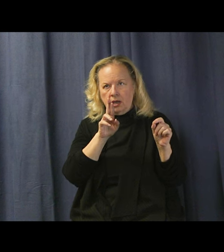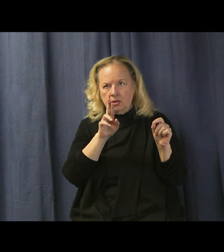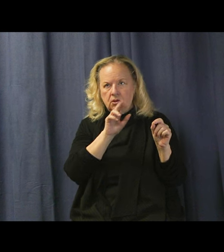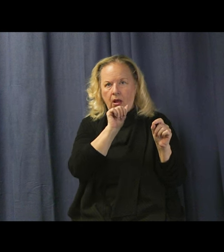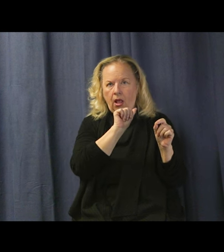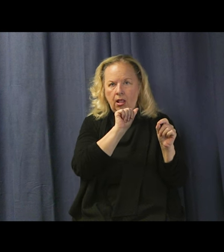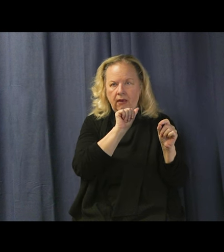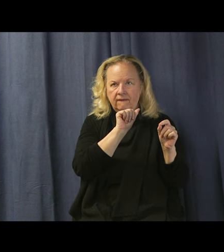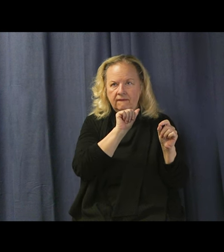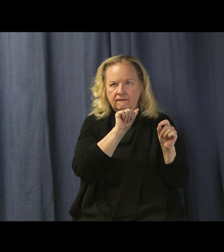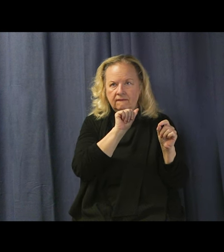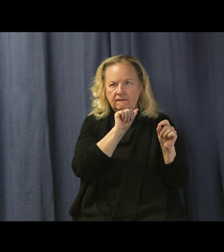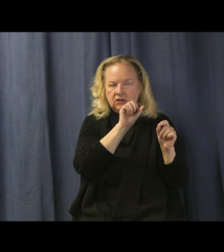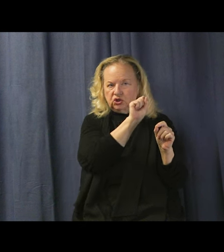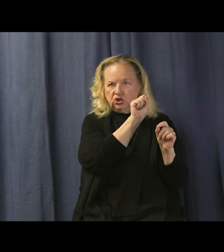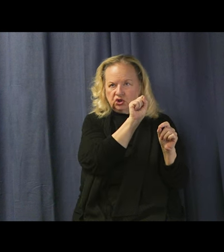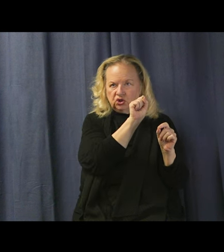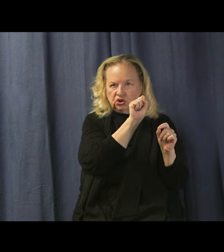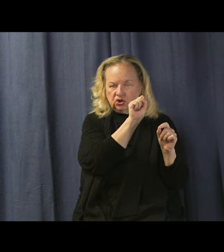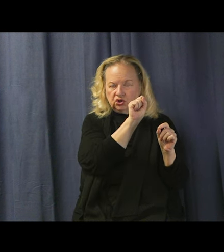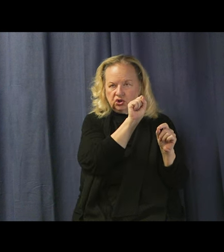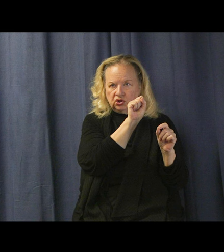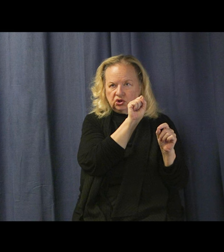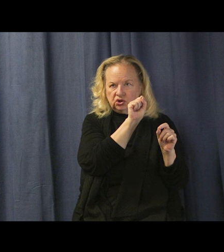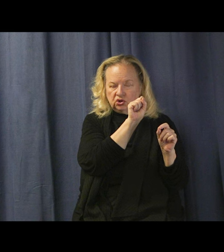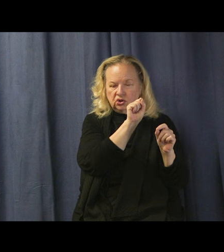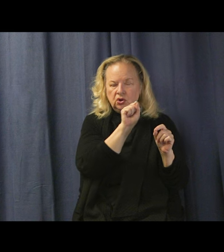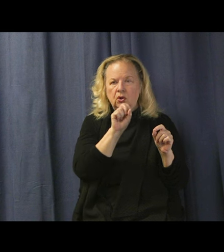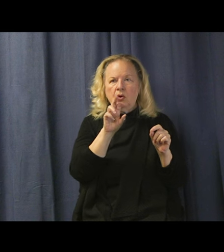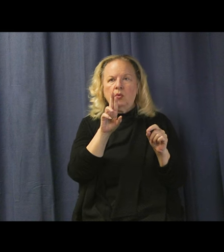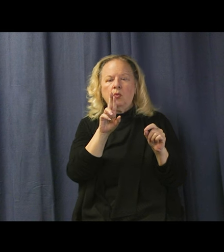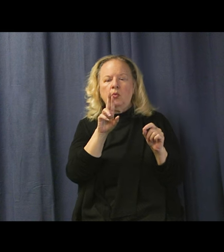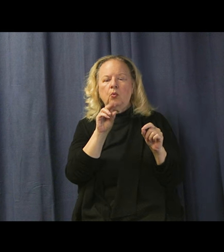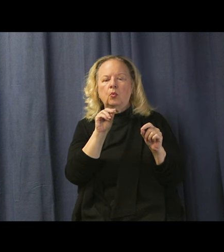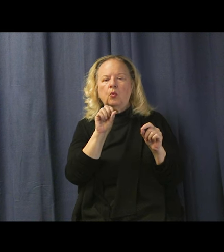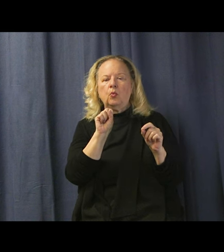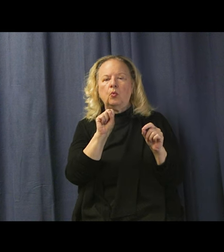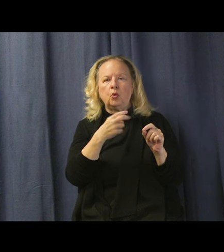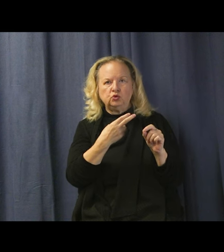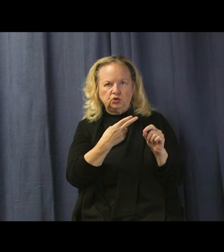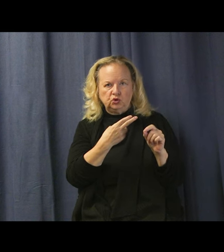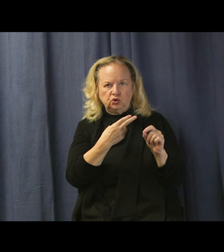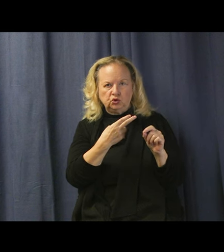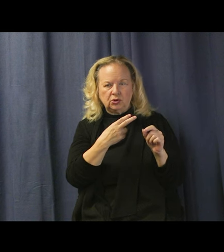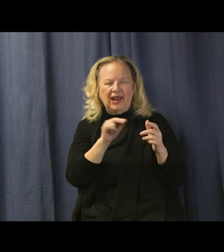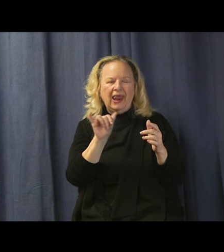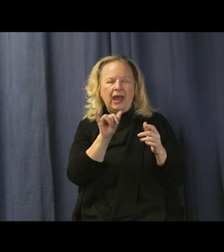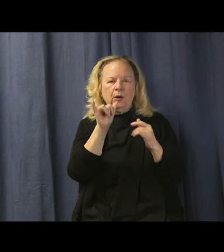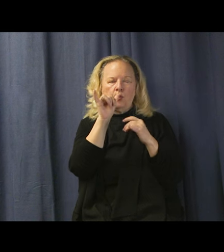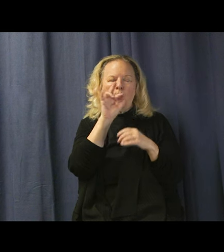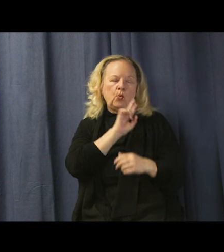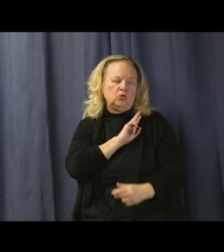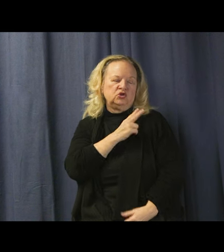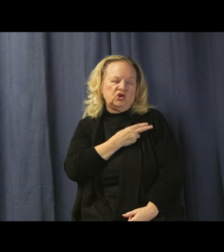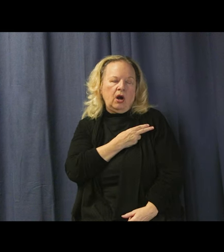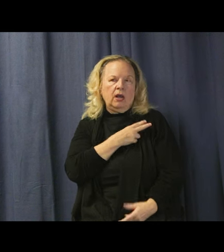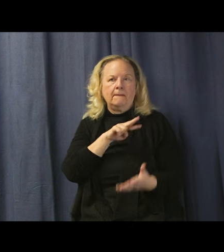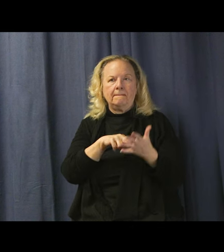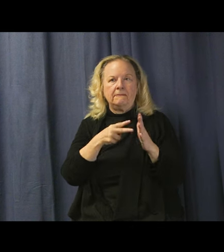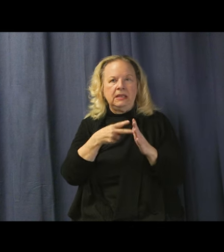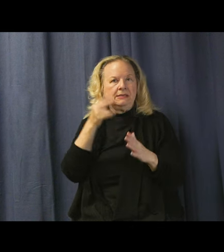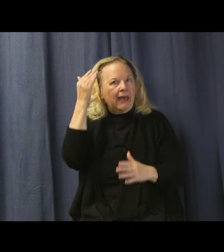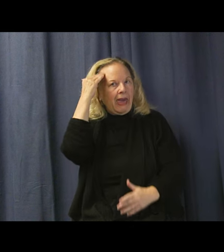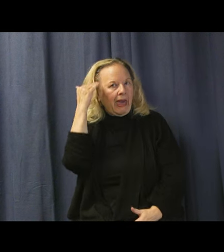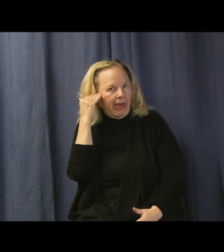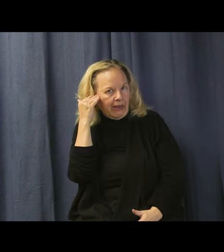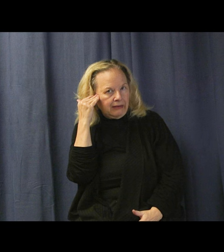Aleph and the Sheen, which is Rosh, like Rosh Hashanah, which means the head. So here we have the